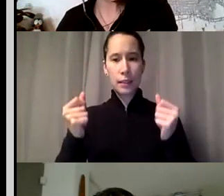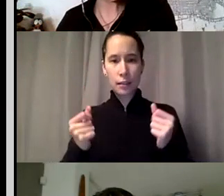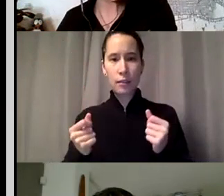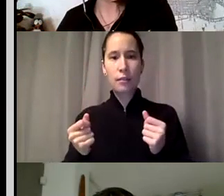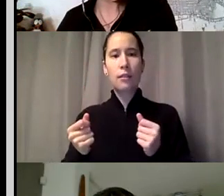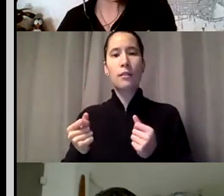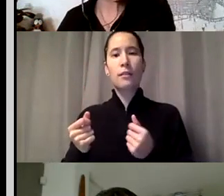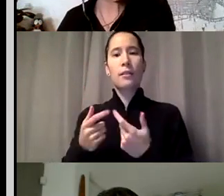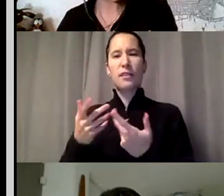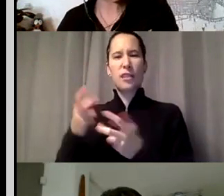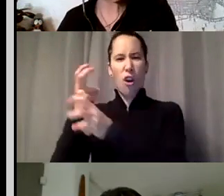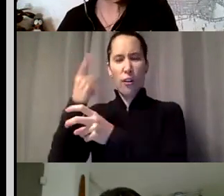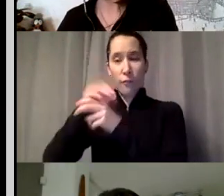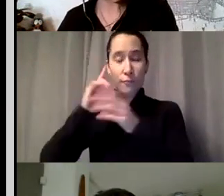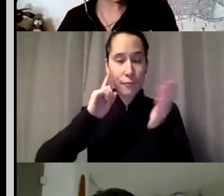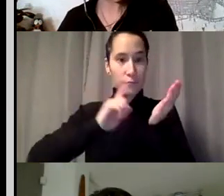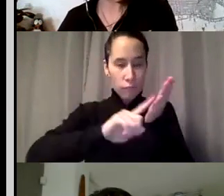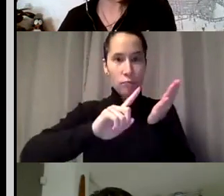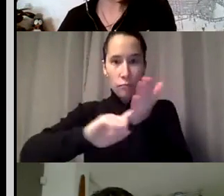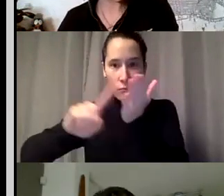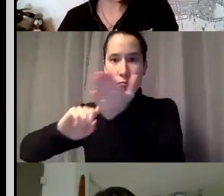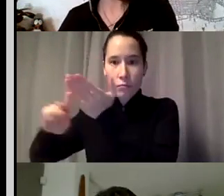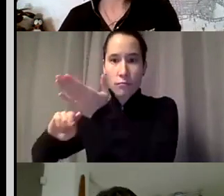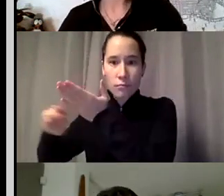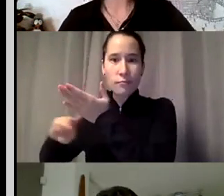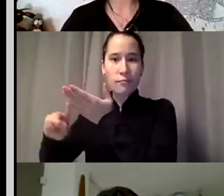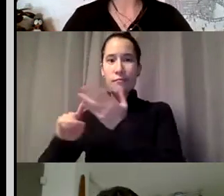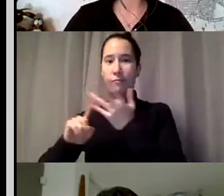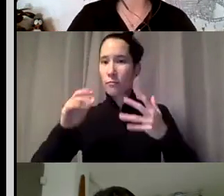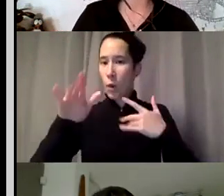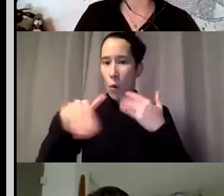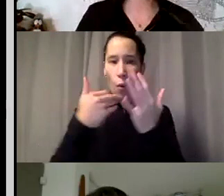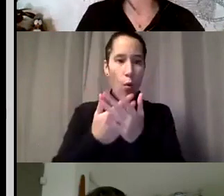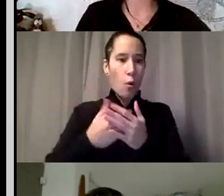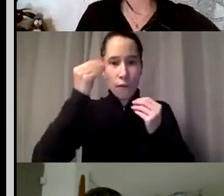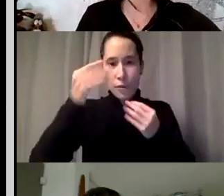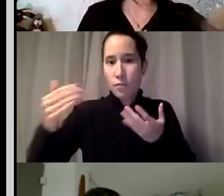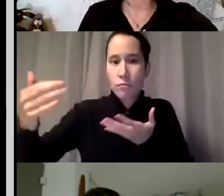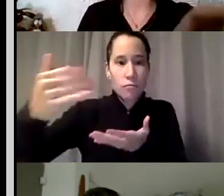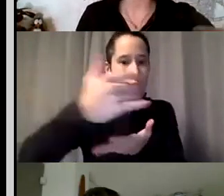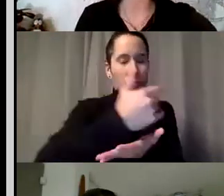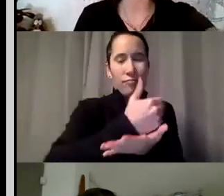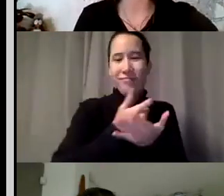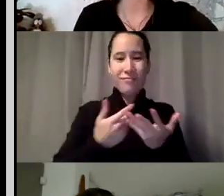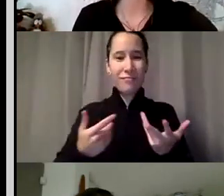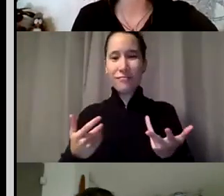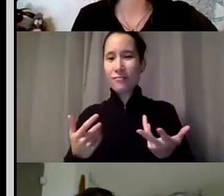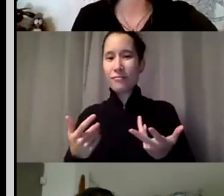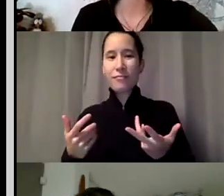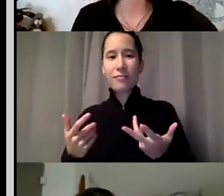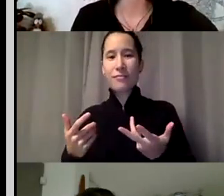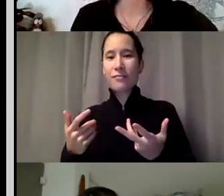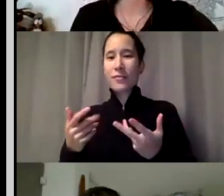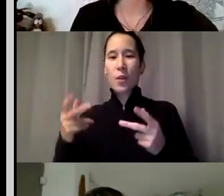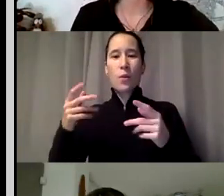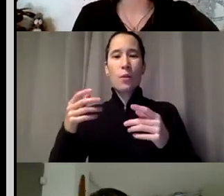fully with the sector, because by the time they go through that consultation, they would already see more spread and consequences of